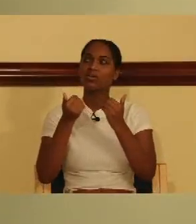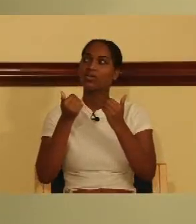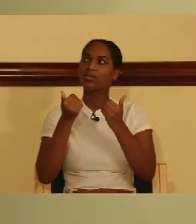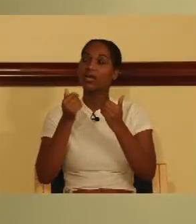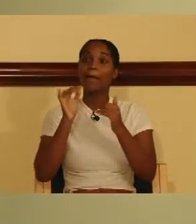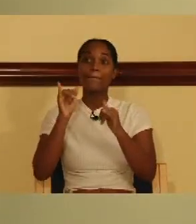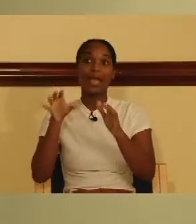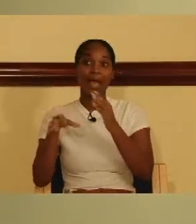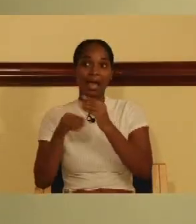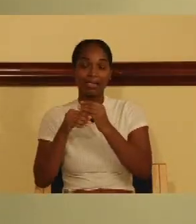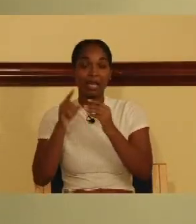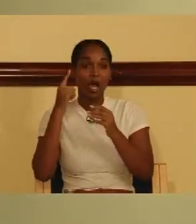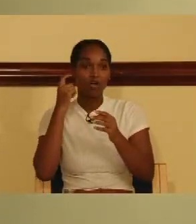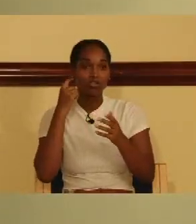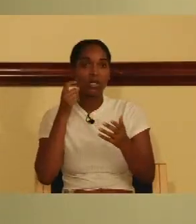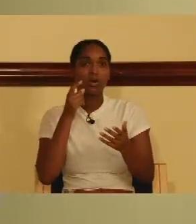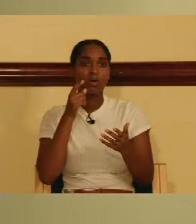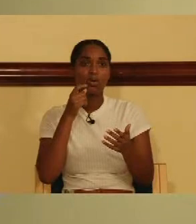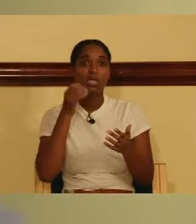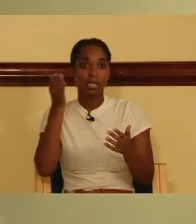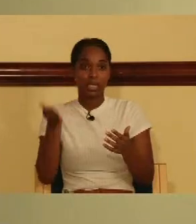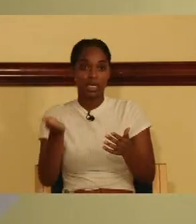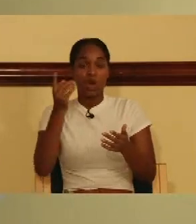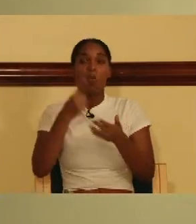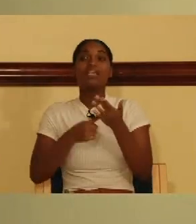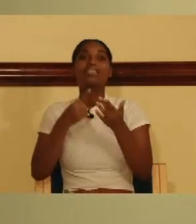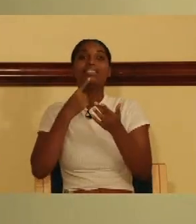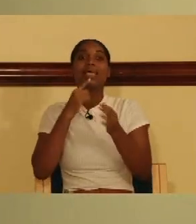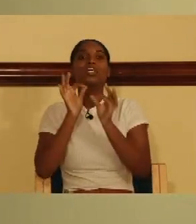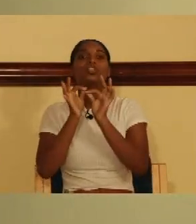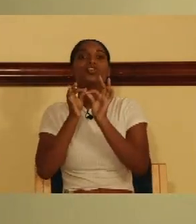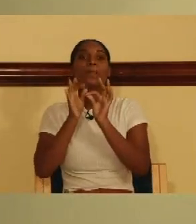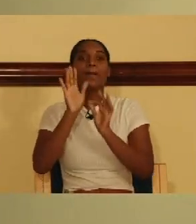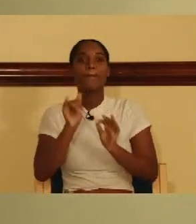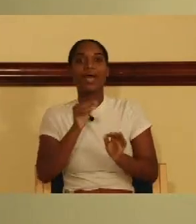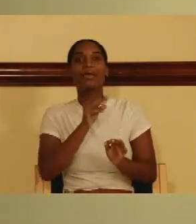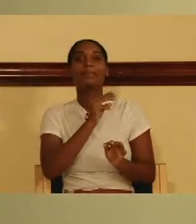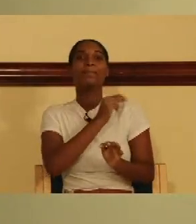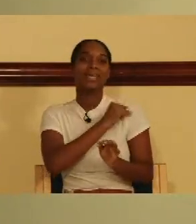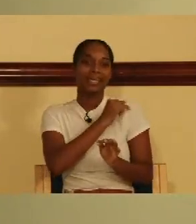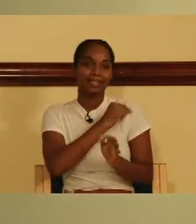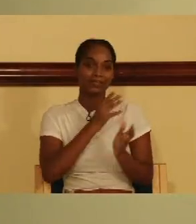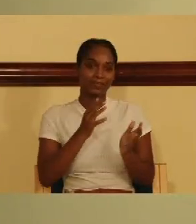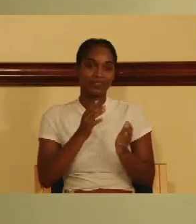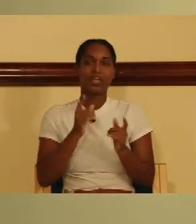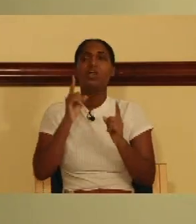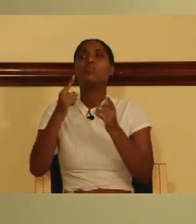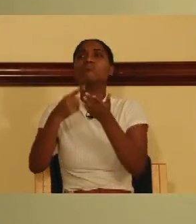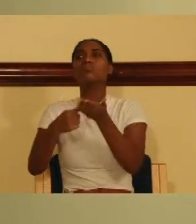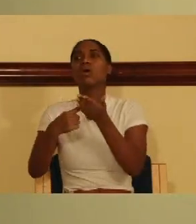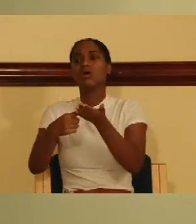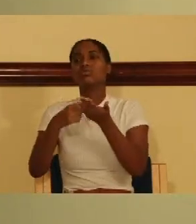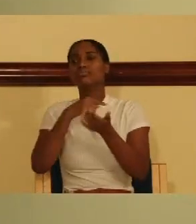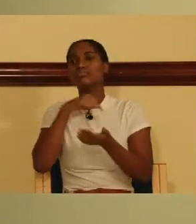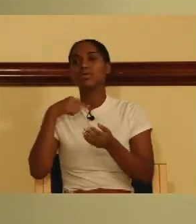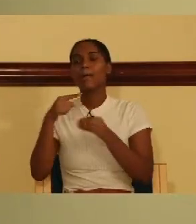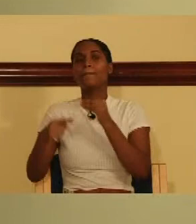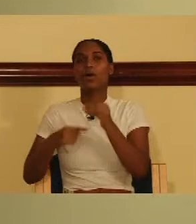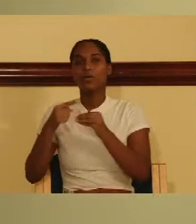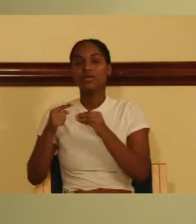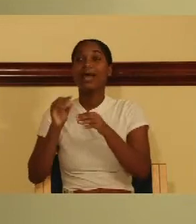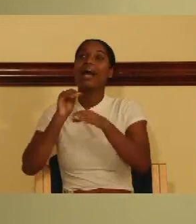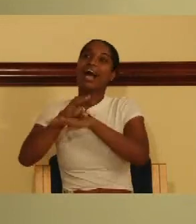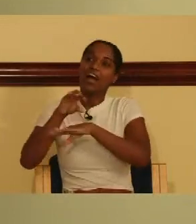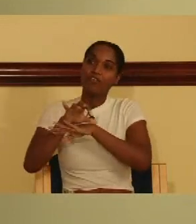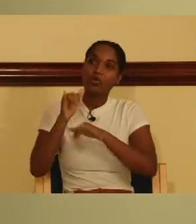may I add, is what he's saying is being interpreted by Michaelia. Now, talk to us about the